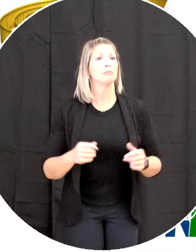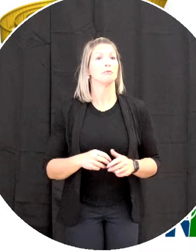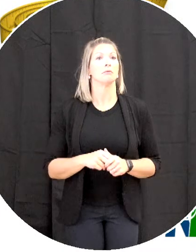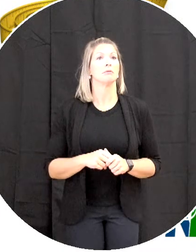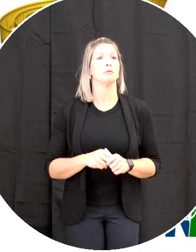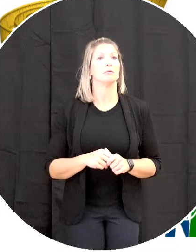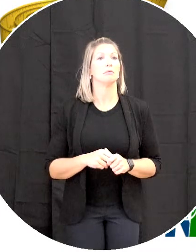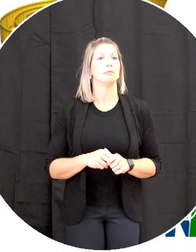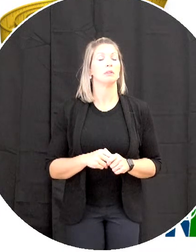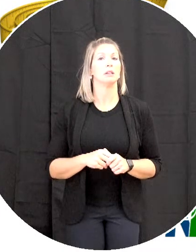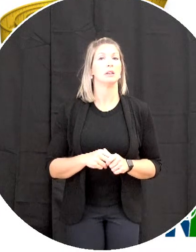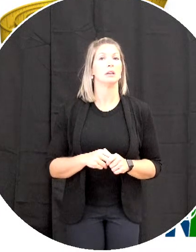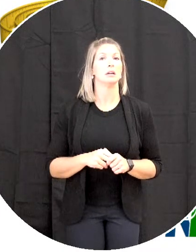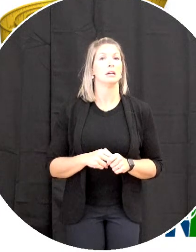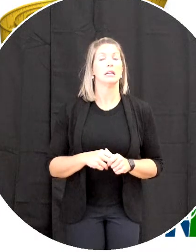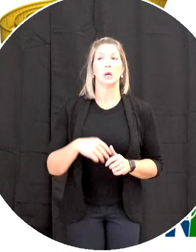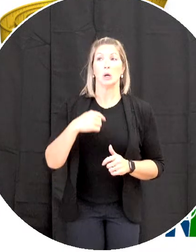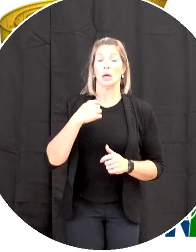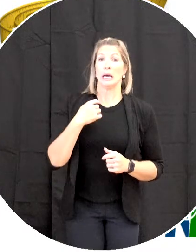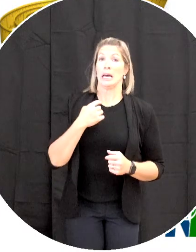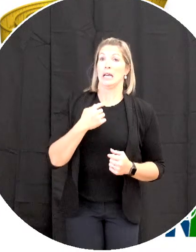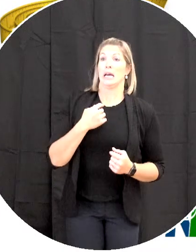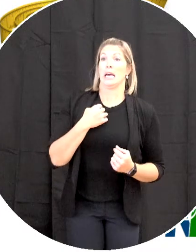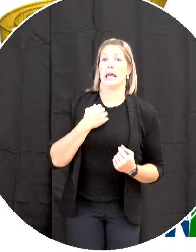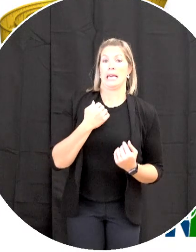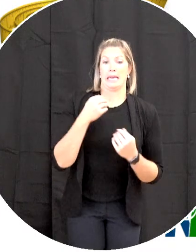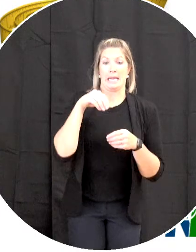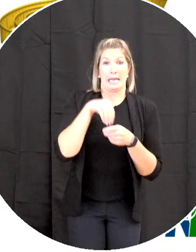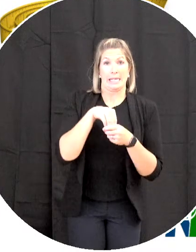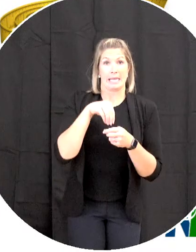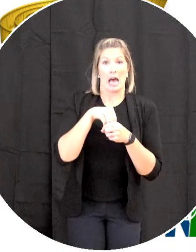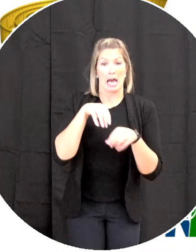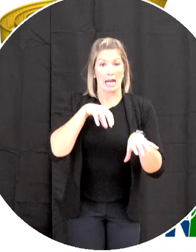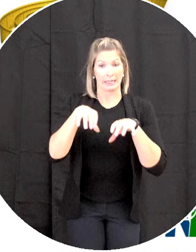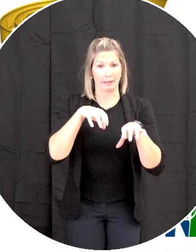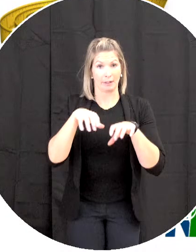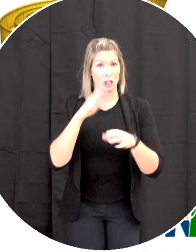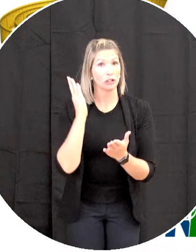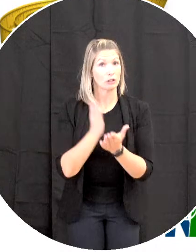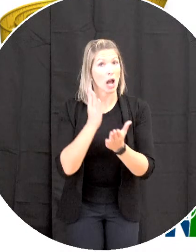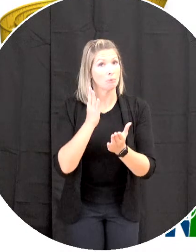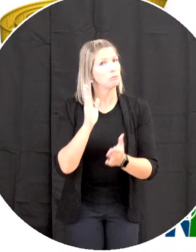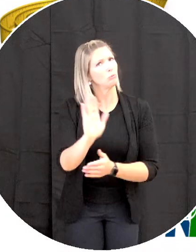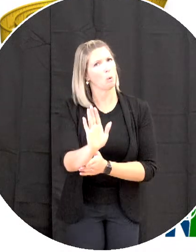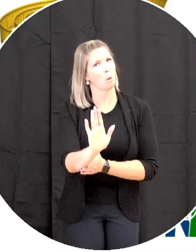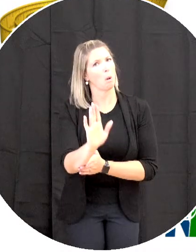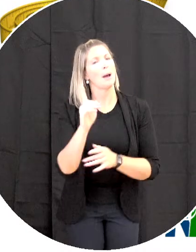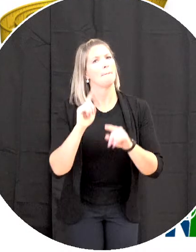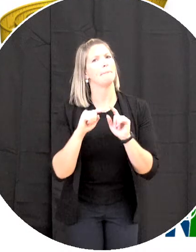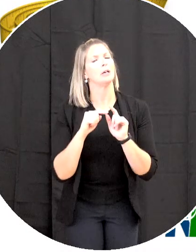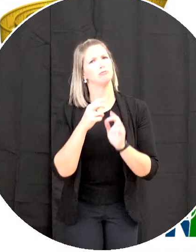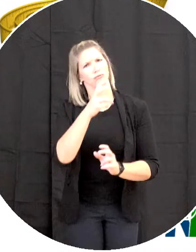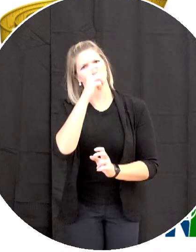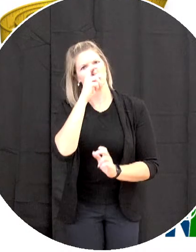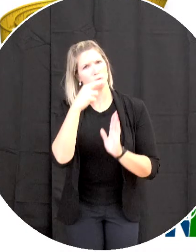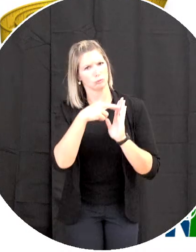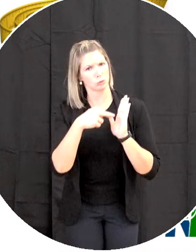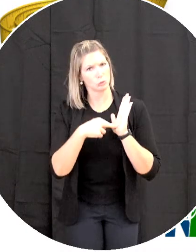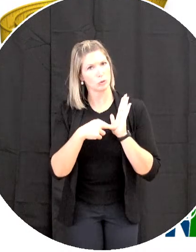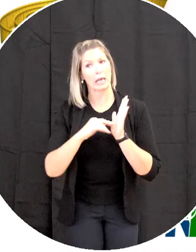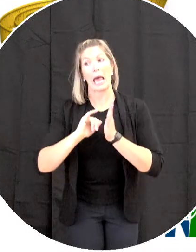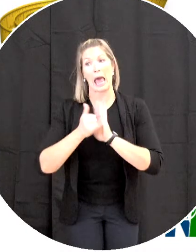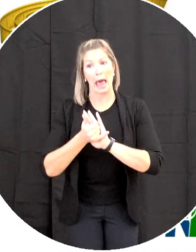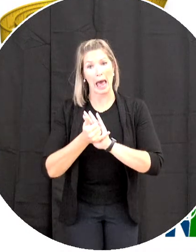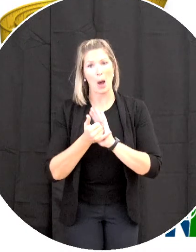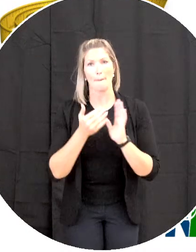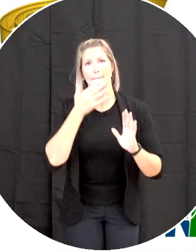said we were going to limit completely indoor activities, but there have to be parameters set around those, and they had to be discussed in light of the Chief Medical